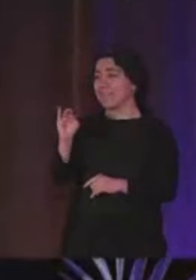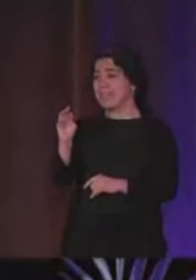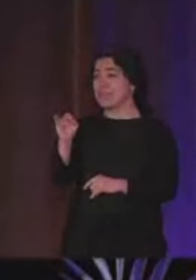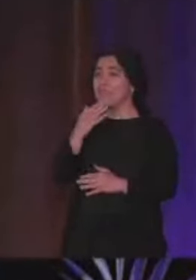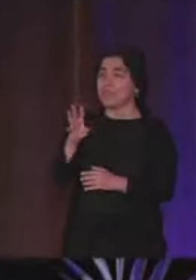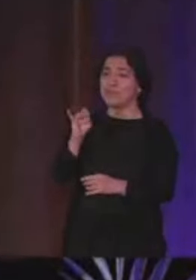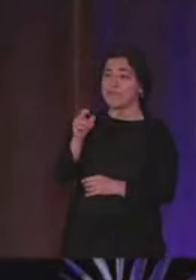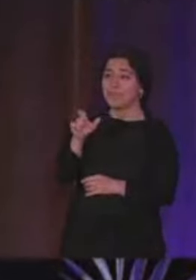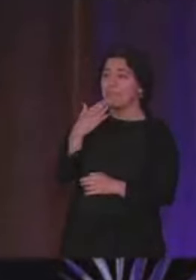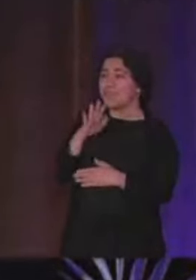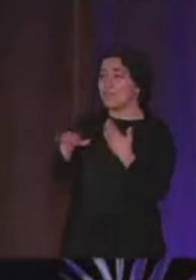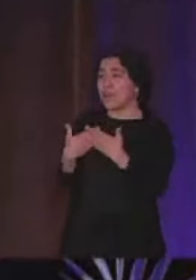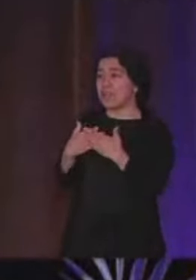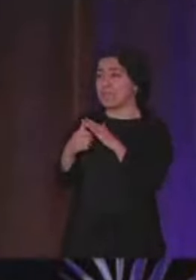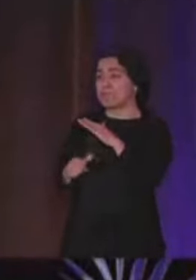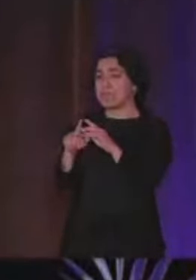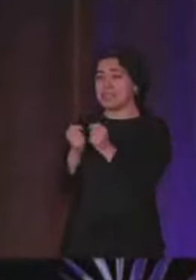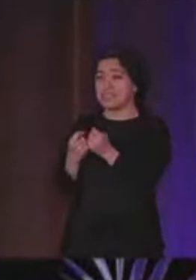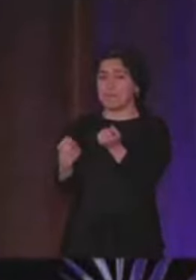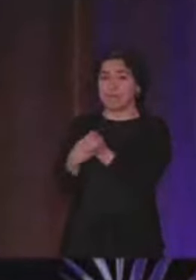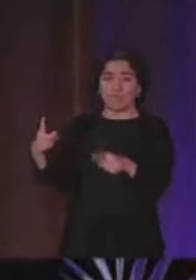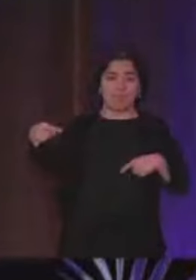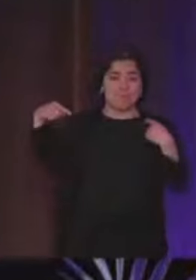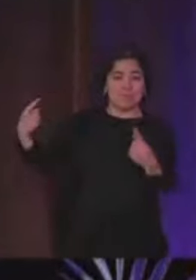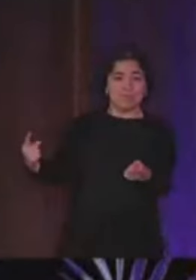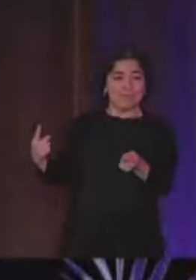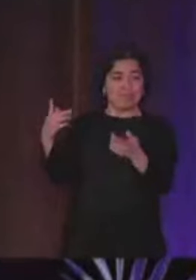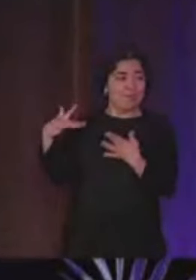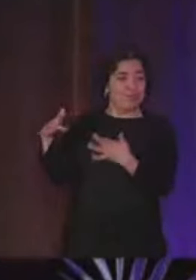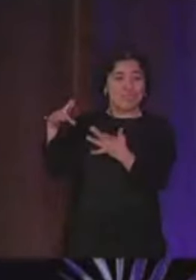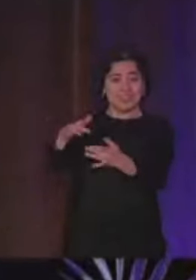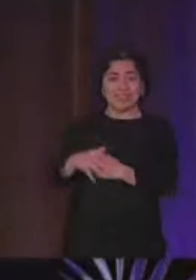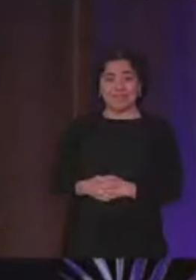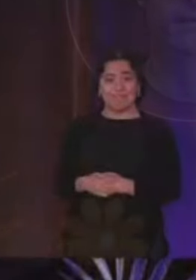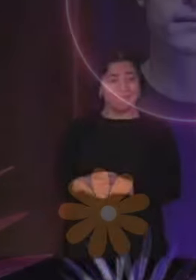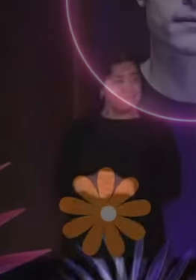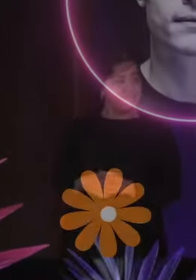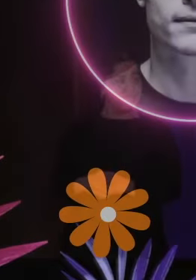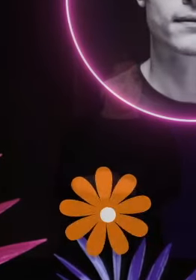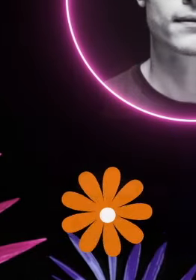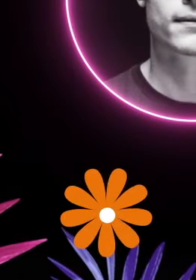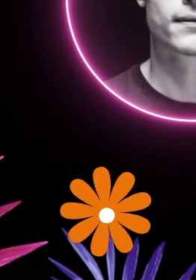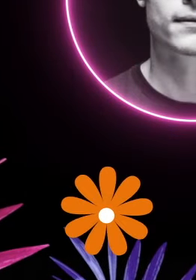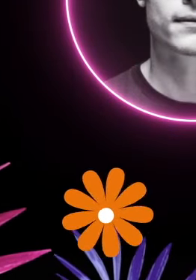Basement team, which supported me all throughout this journey.